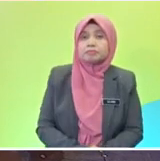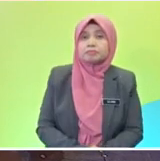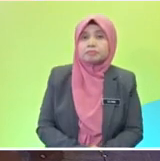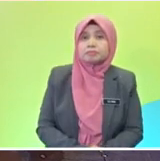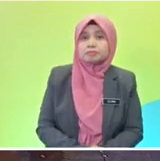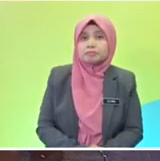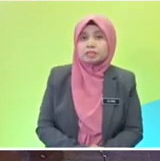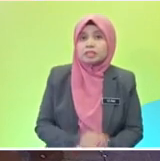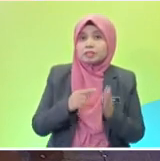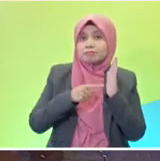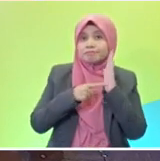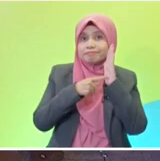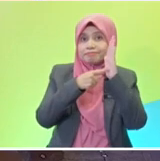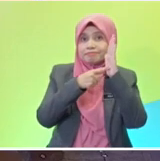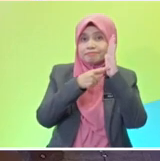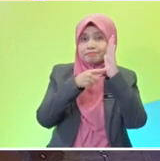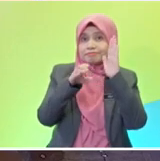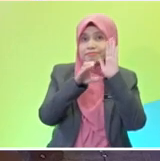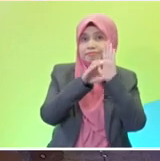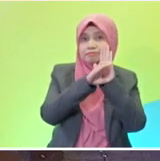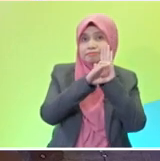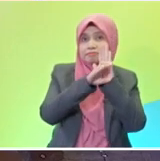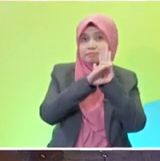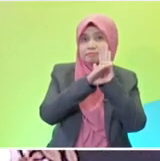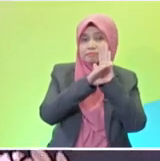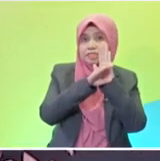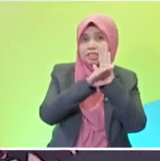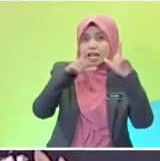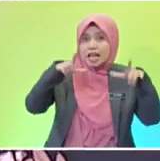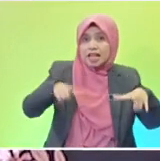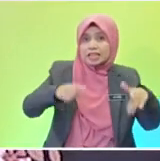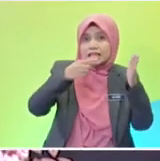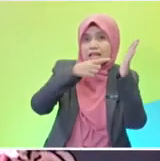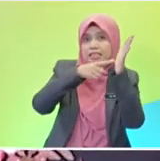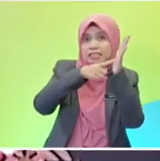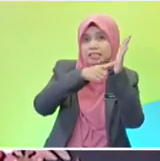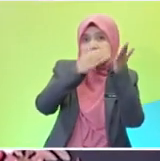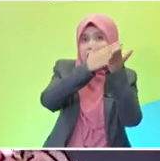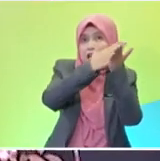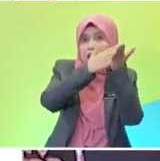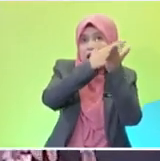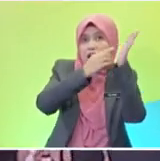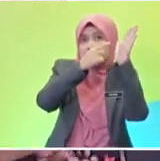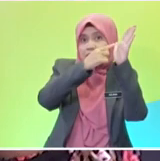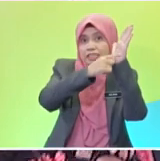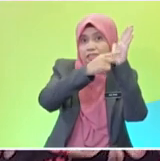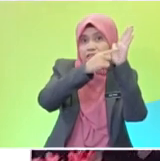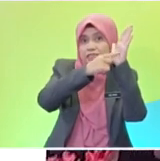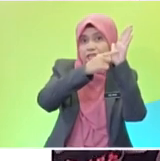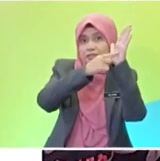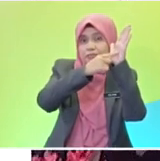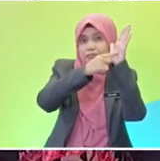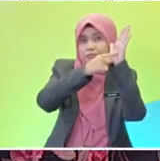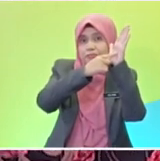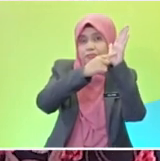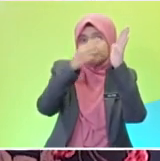Okay, you paste the center. The center of the paper like this. Oh, the center of the paper. Yeah. Okay. And then